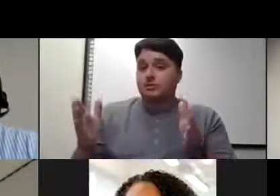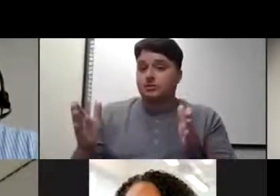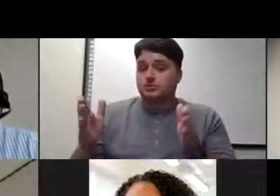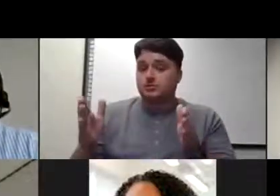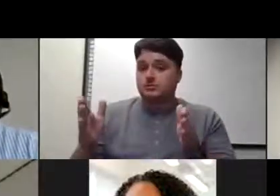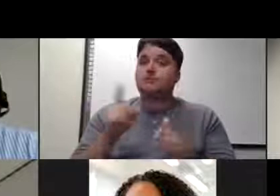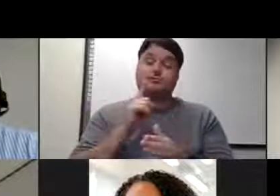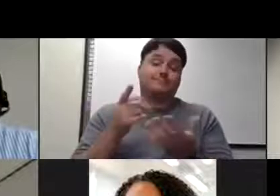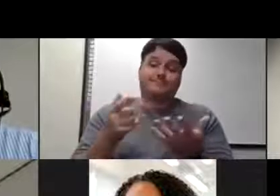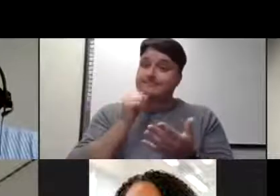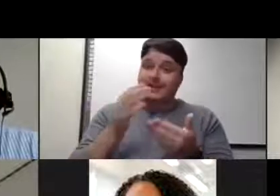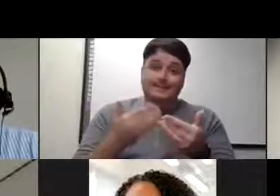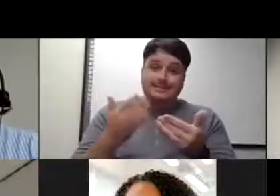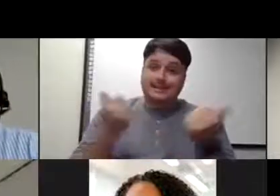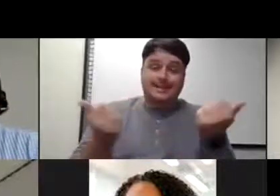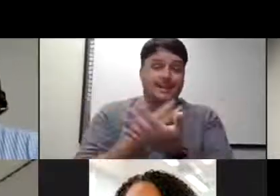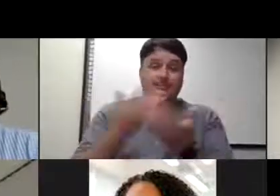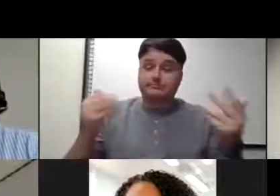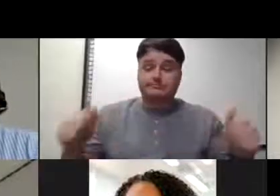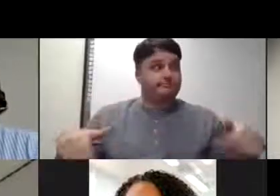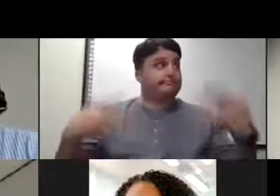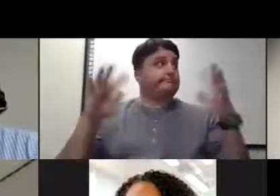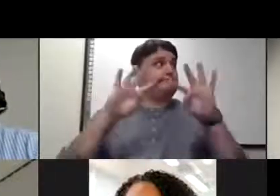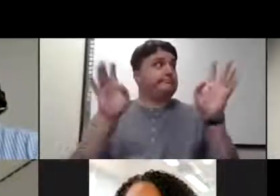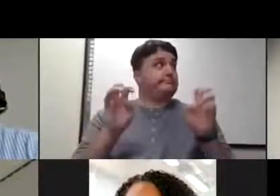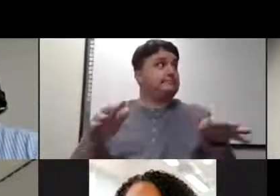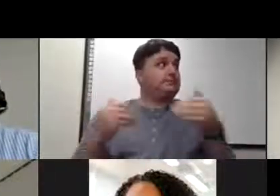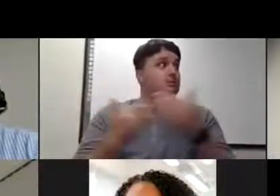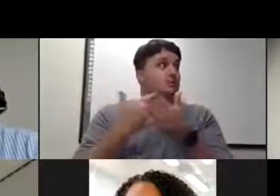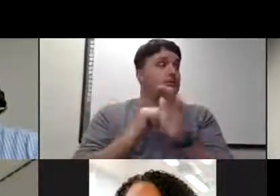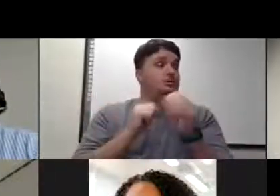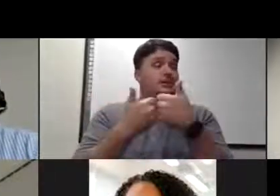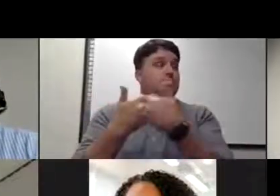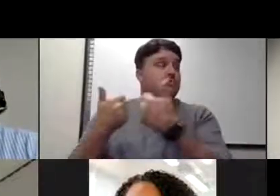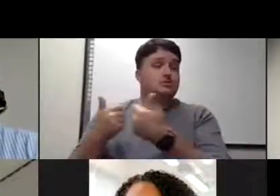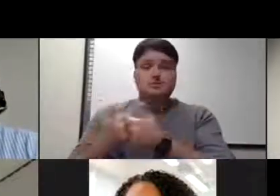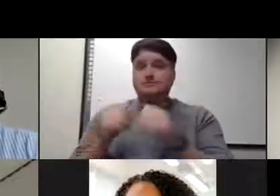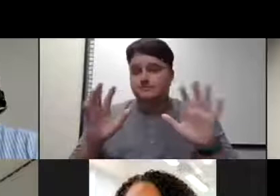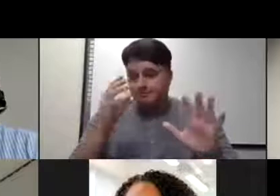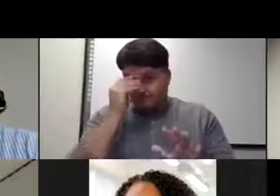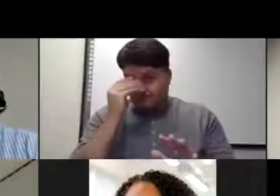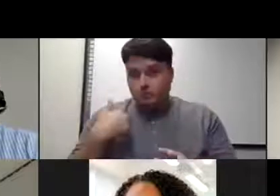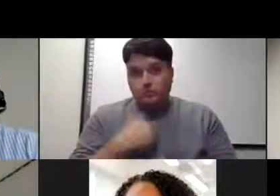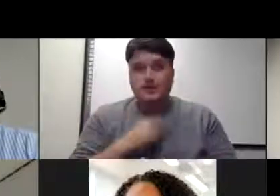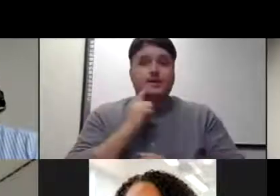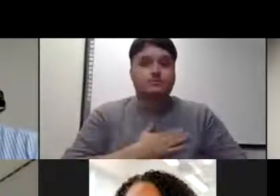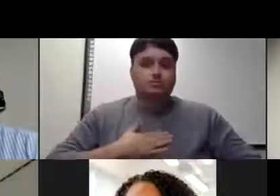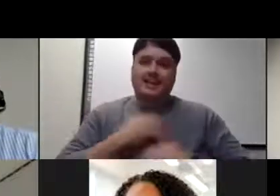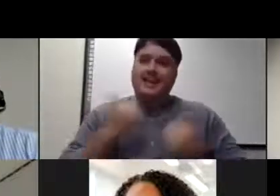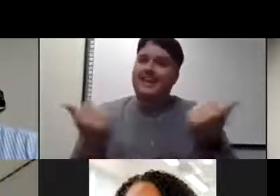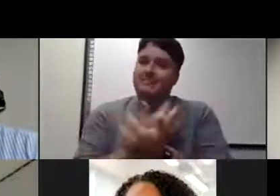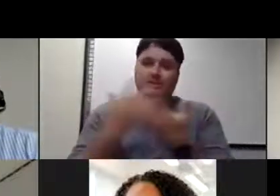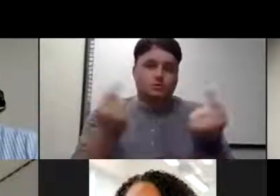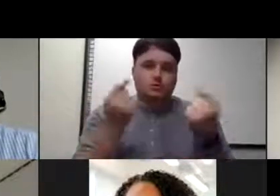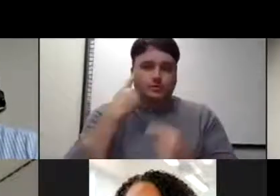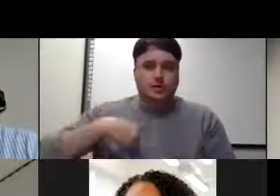hasn't been easy with everything kind of up in the air and all of these new challenges. I just wanted to let you all know that we appreciate everything you do for us,